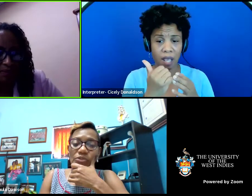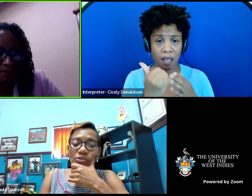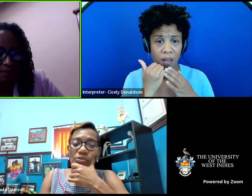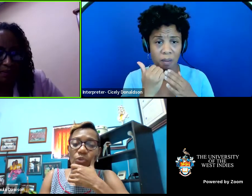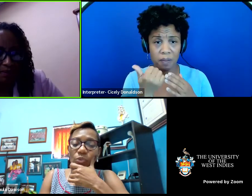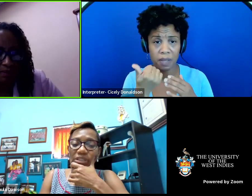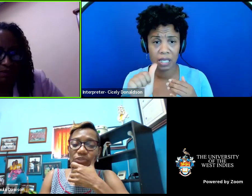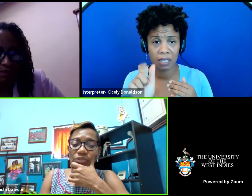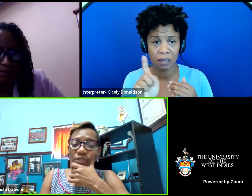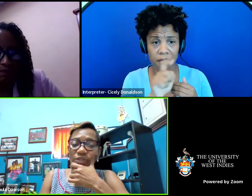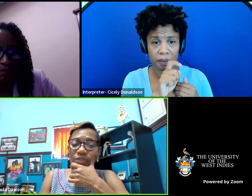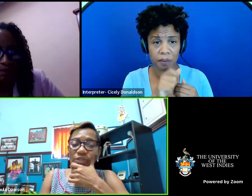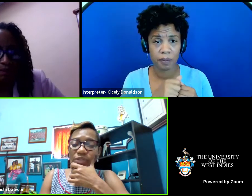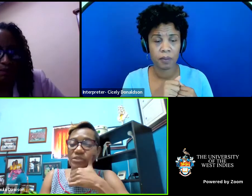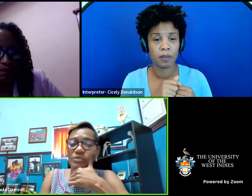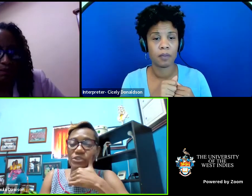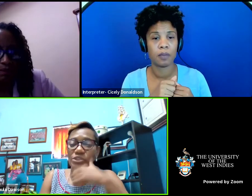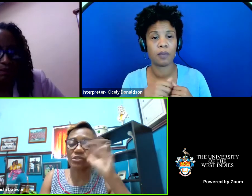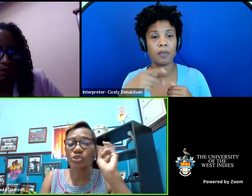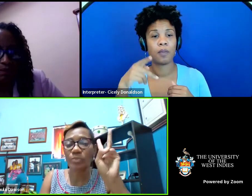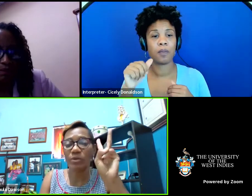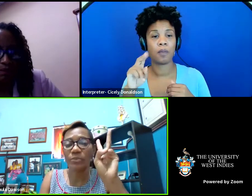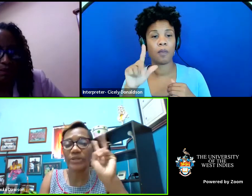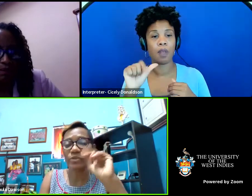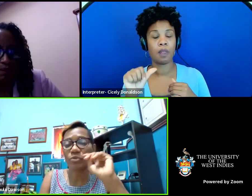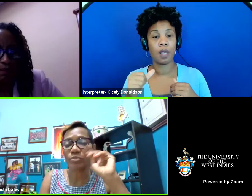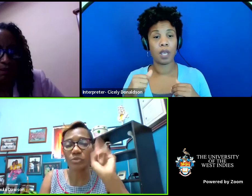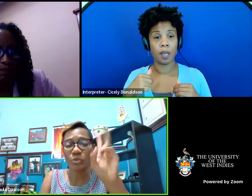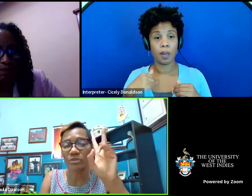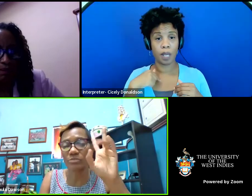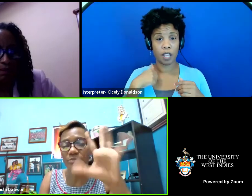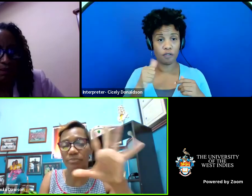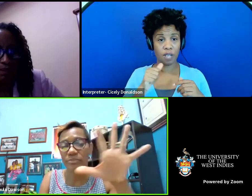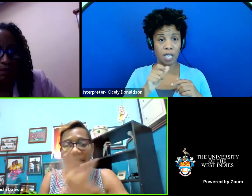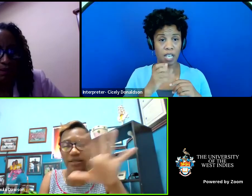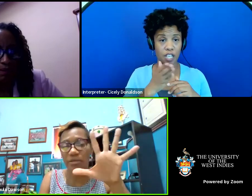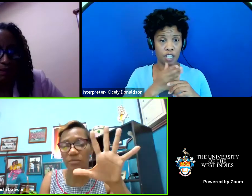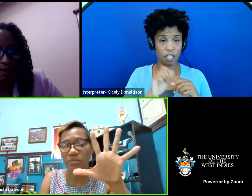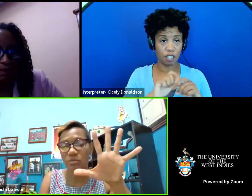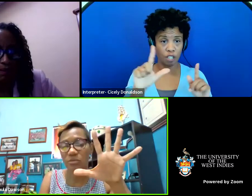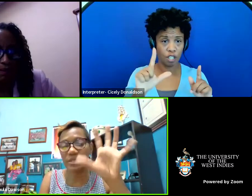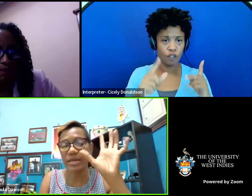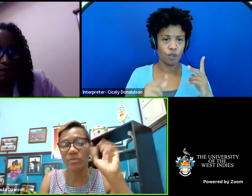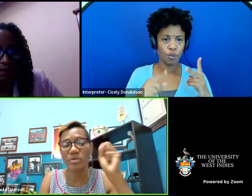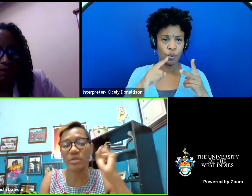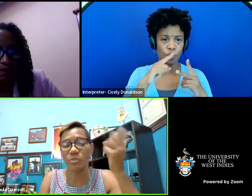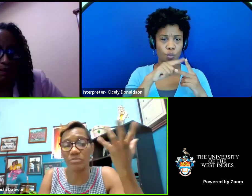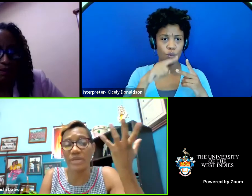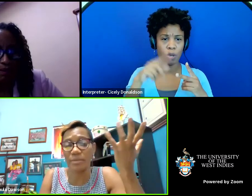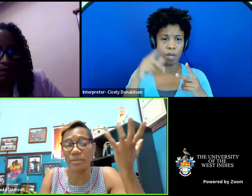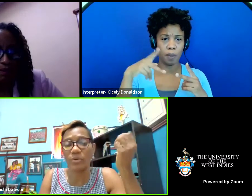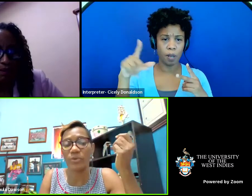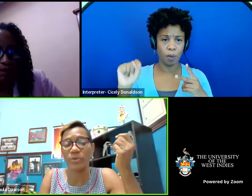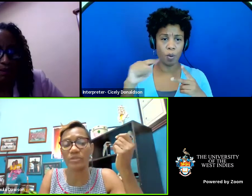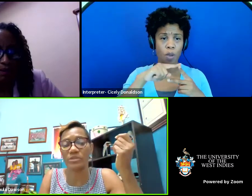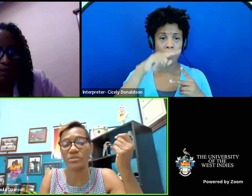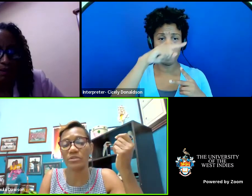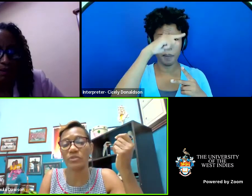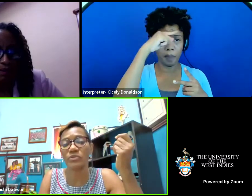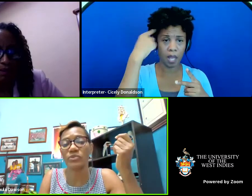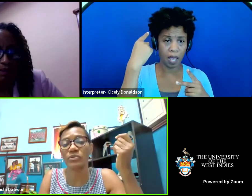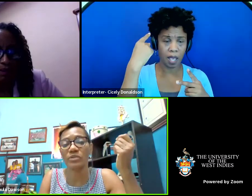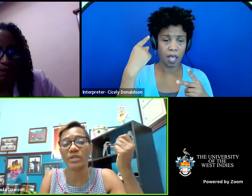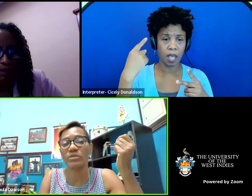here? So when I try to screen share, two PowerPoint opens, one black one and one with my PowerPoint,